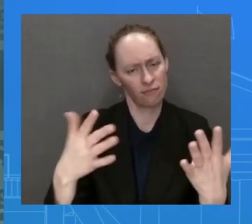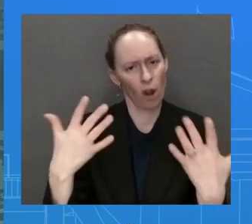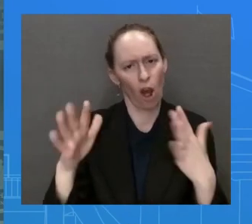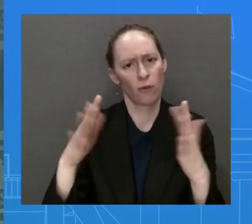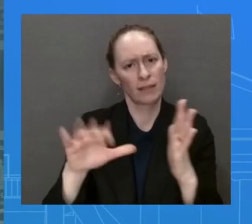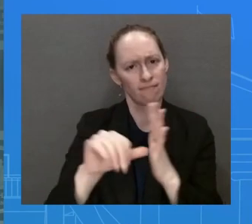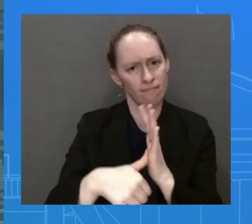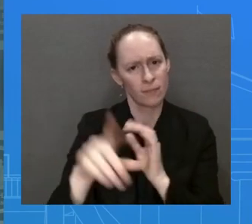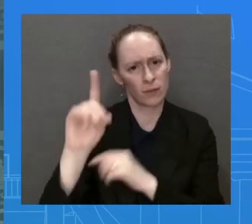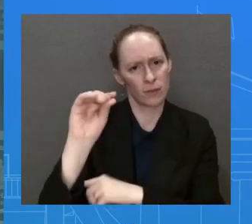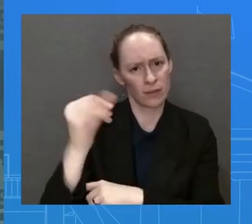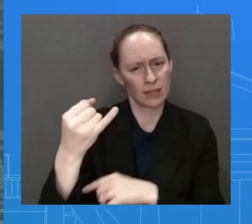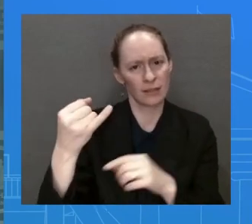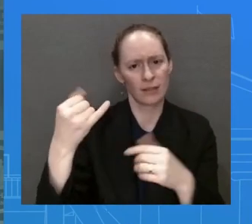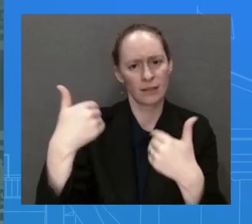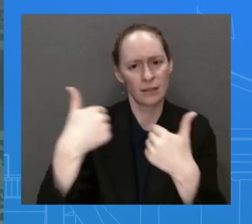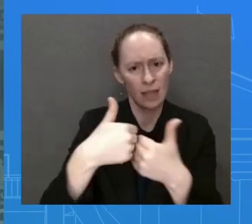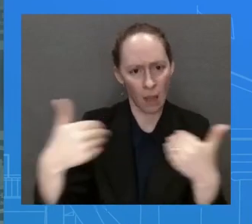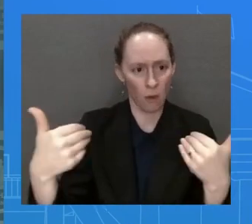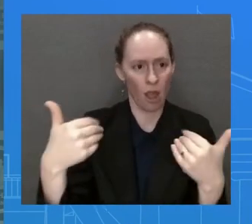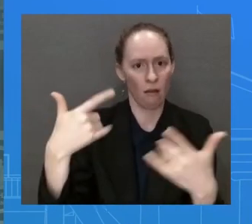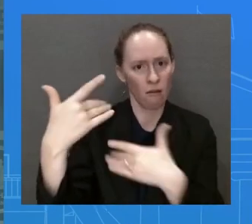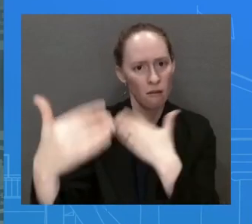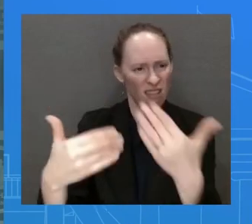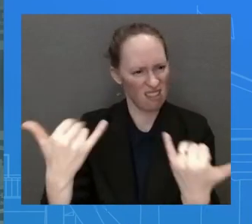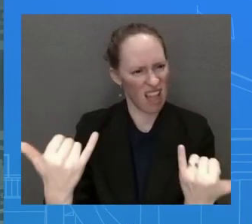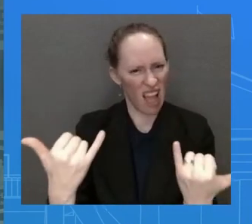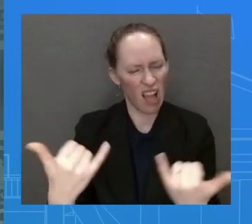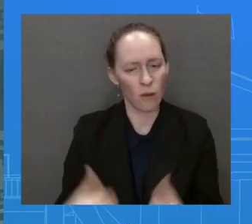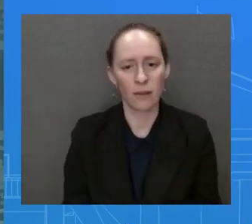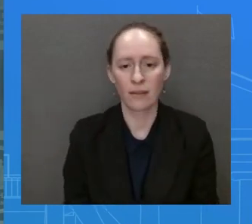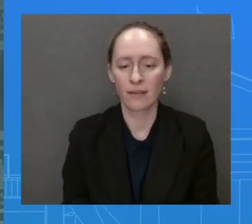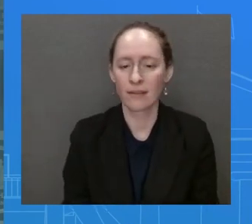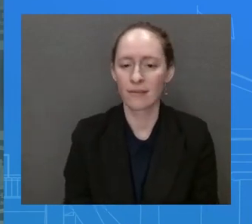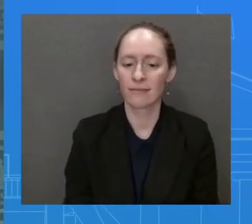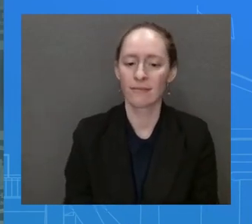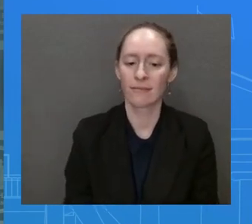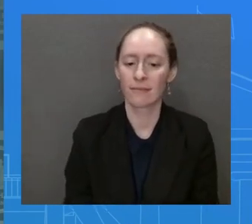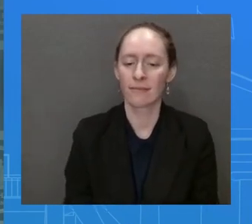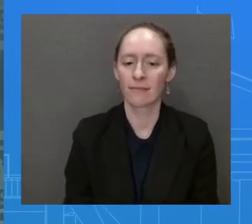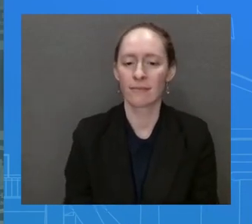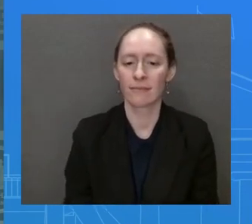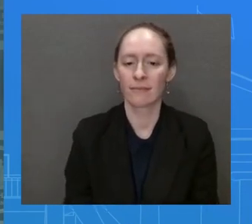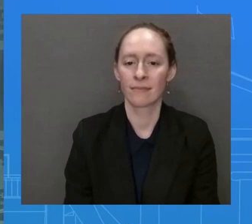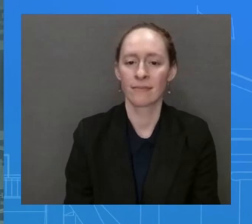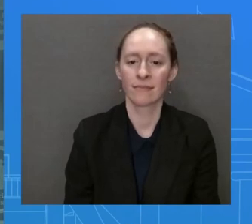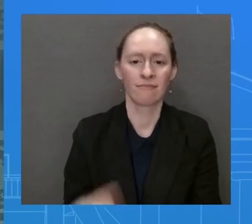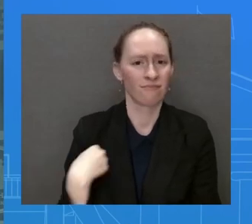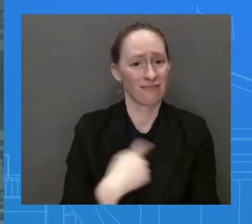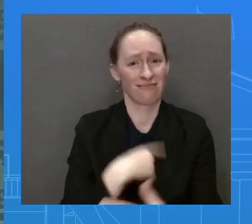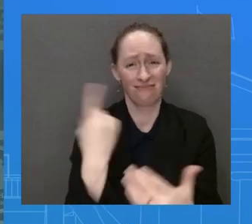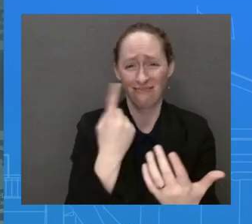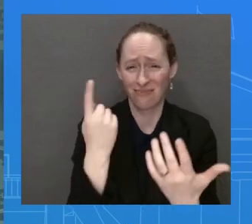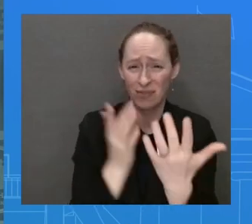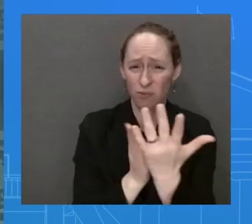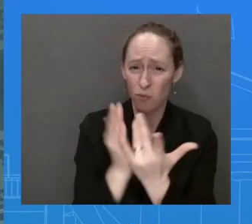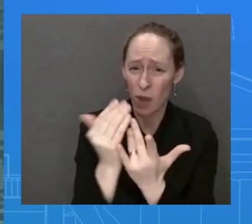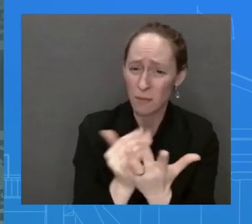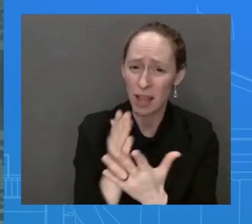again, this has been done in a transparent way when it relates to how this was dealt